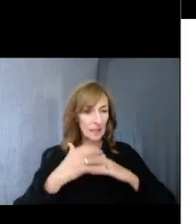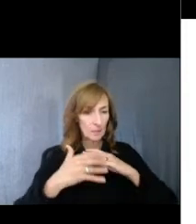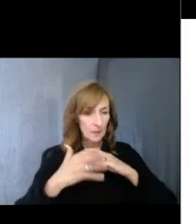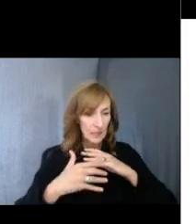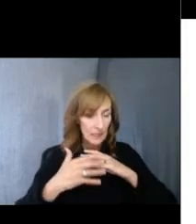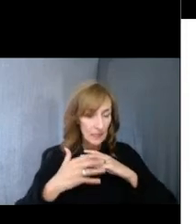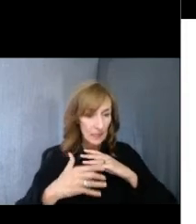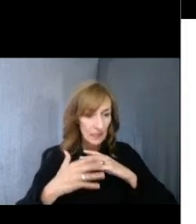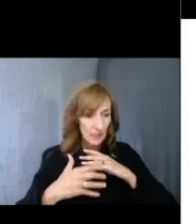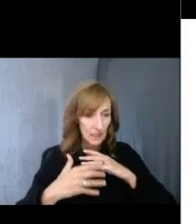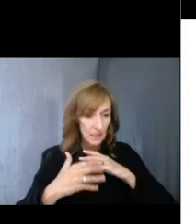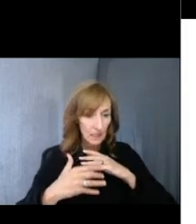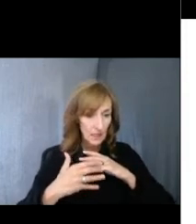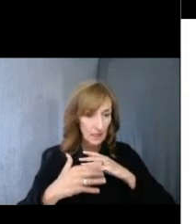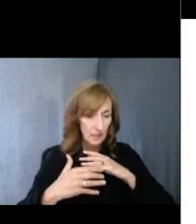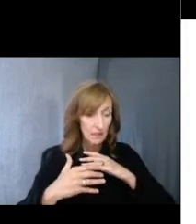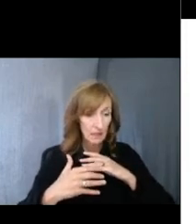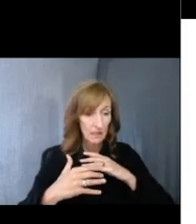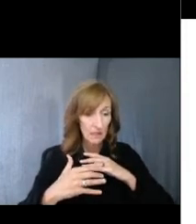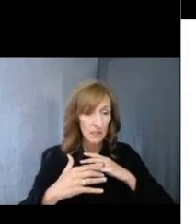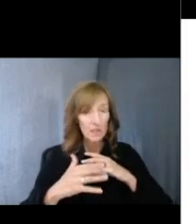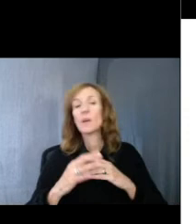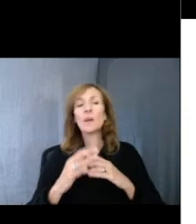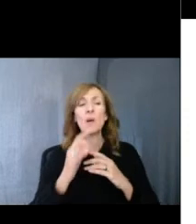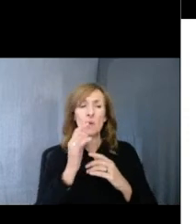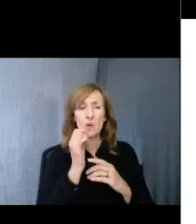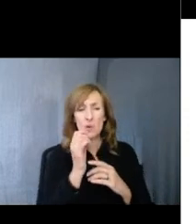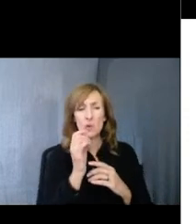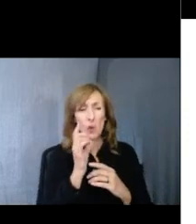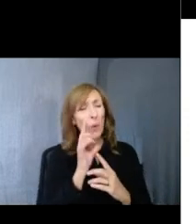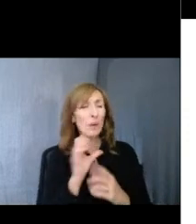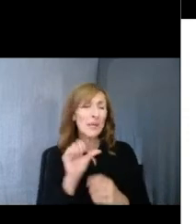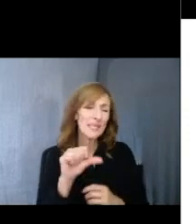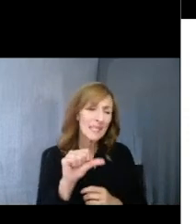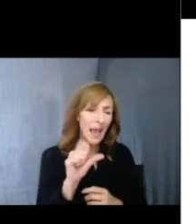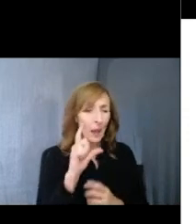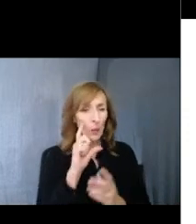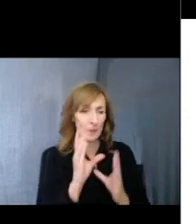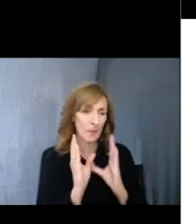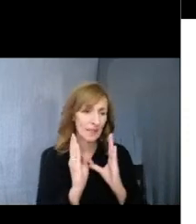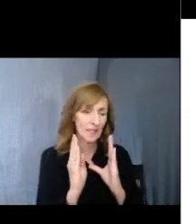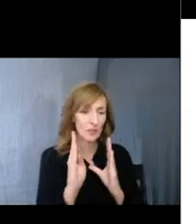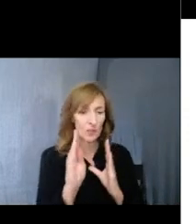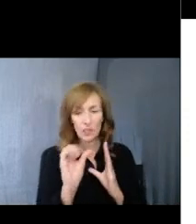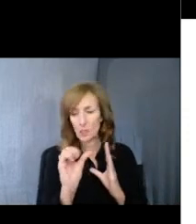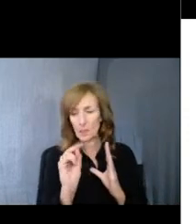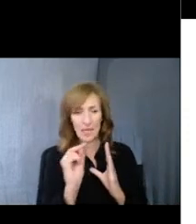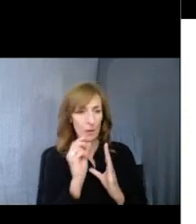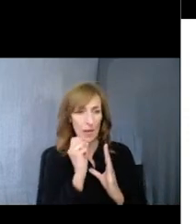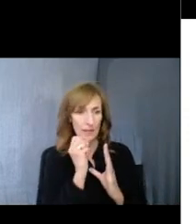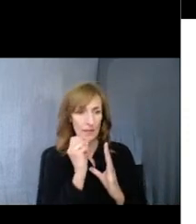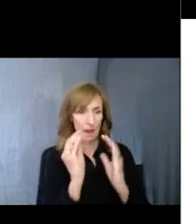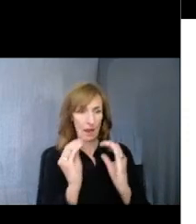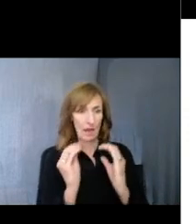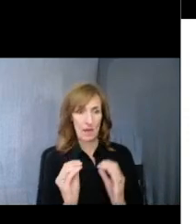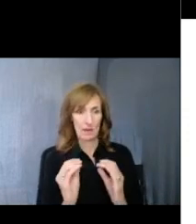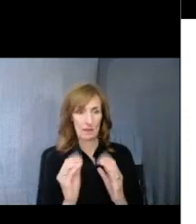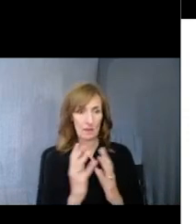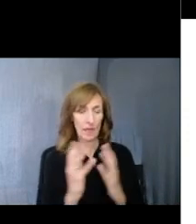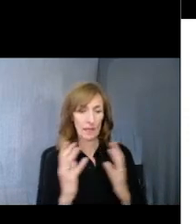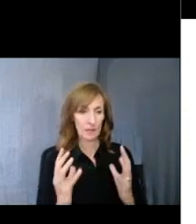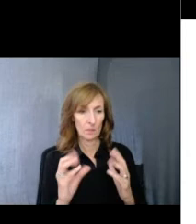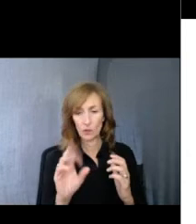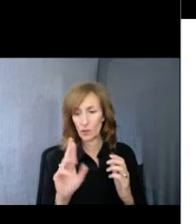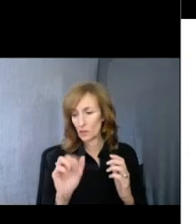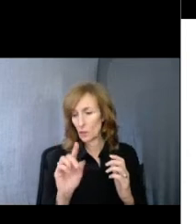So again, we will look at the BUN, but maybe not as much. My cat had GI disease, so I